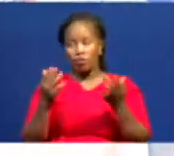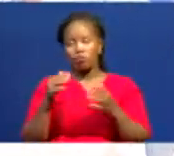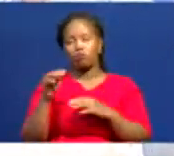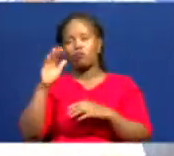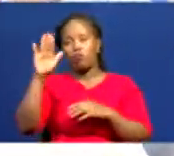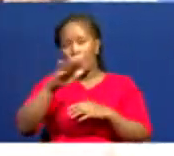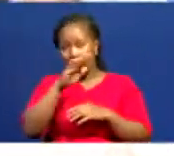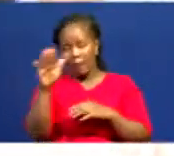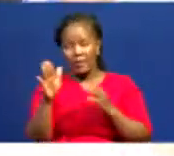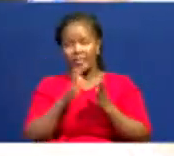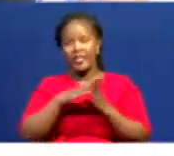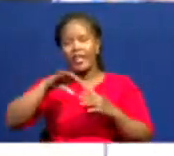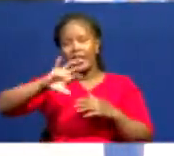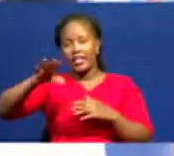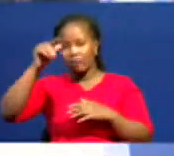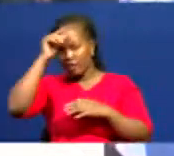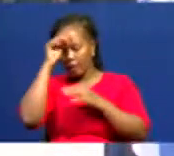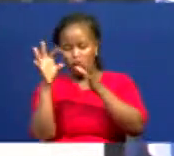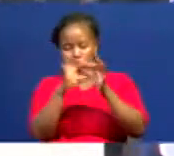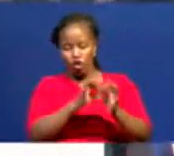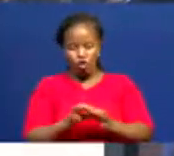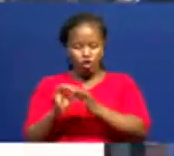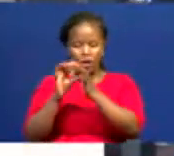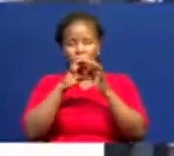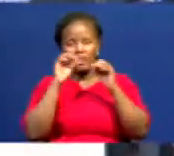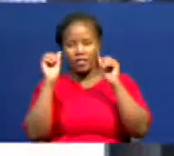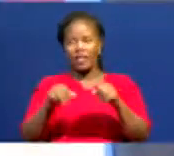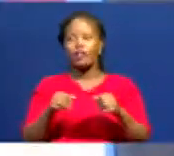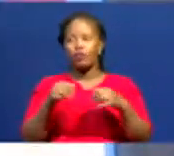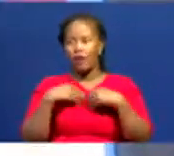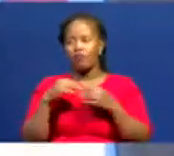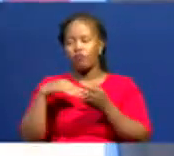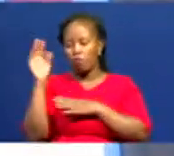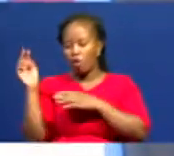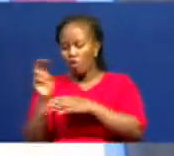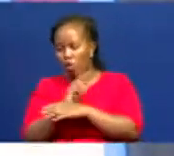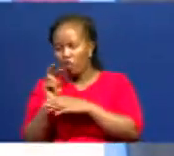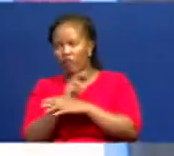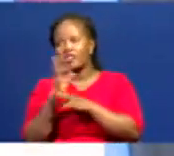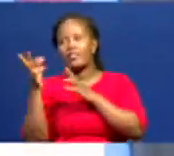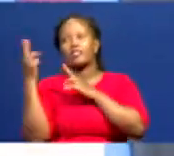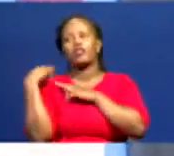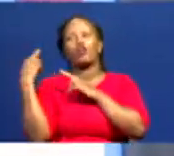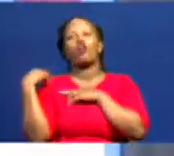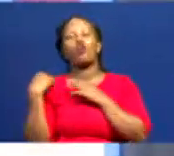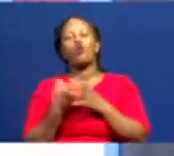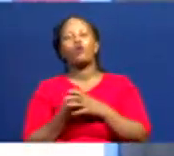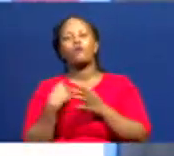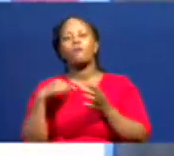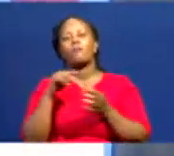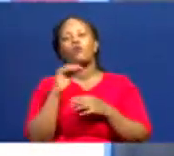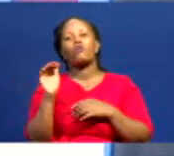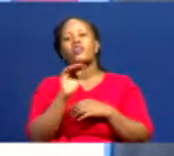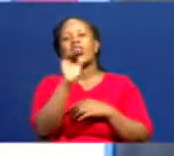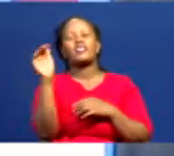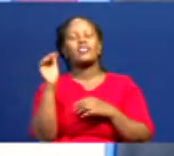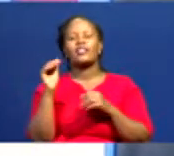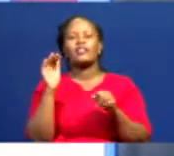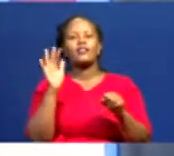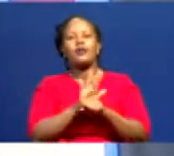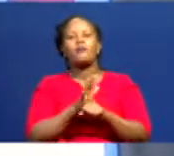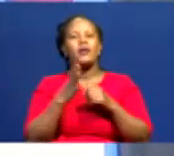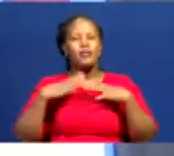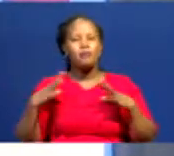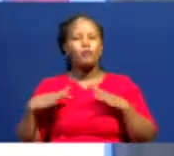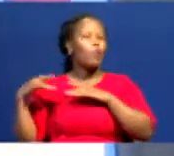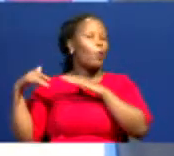can collaborate to effectively play their oversight role. Mwito tu ni wananchi wengi wajitokeze ili waje waone bunge